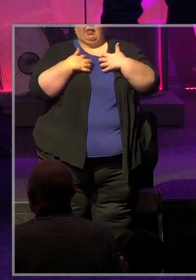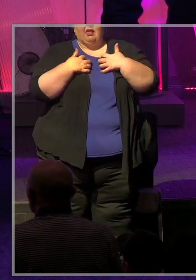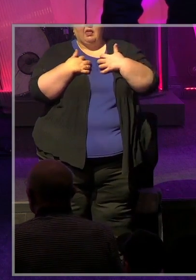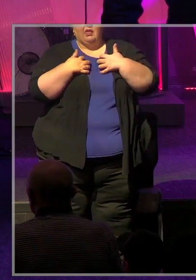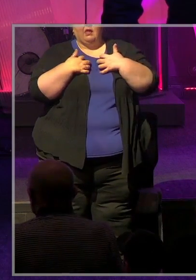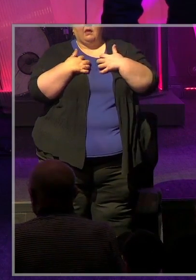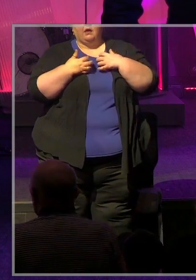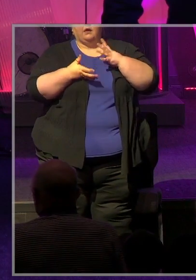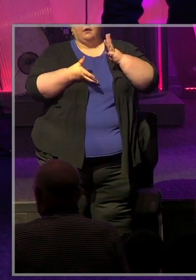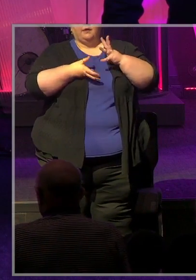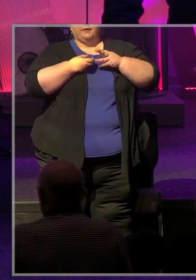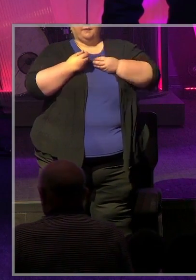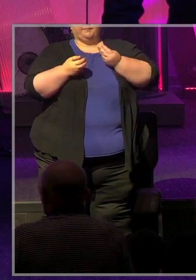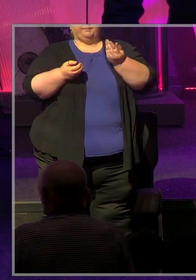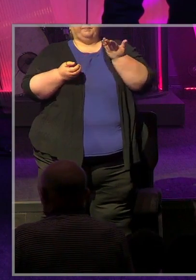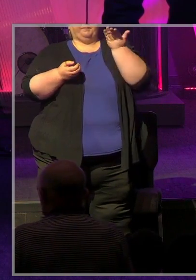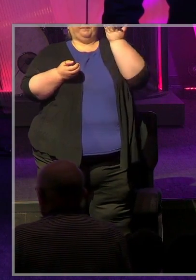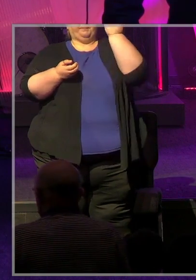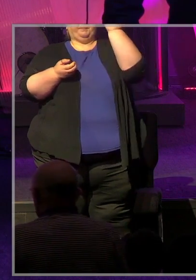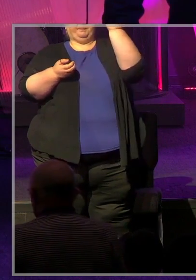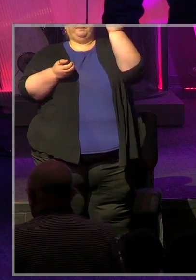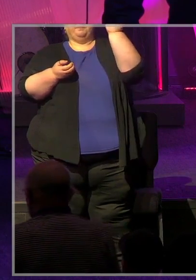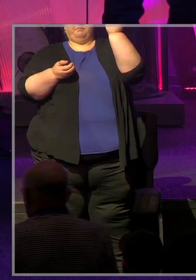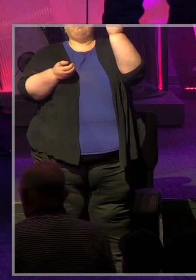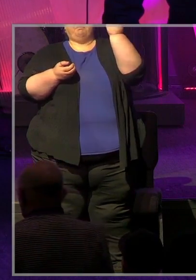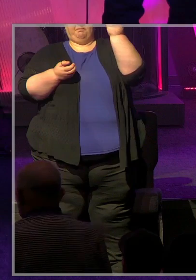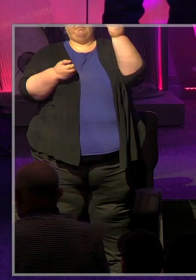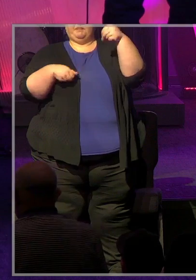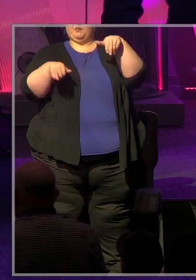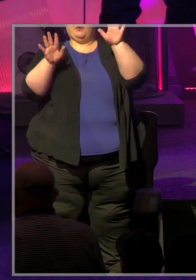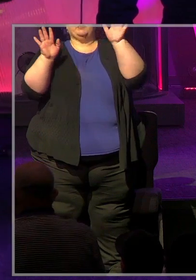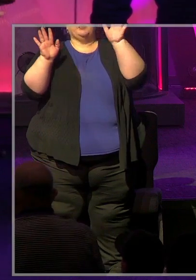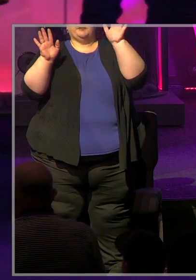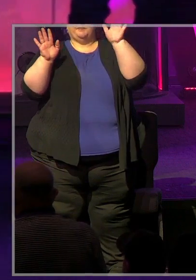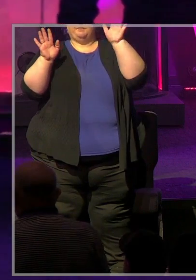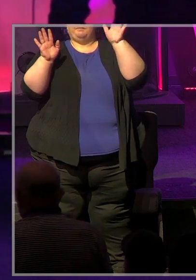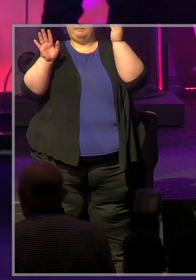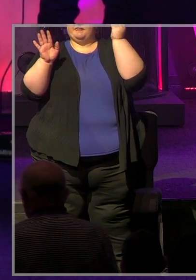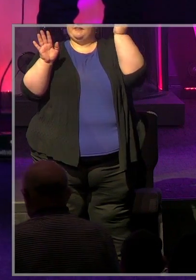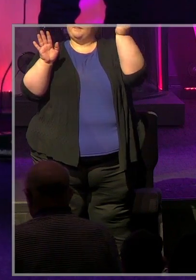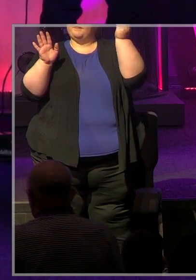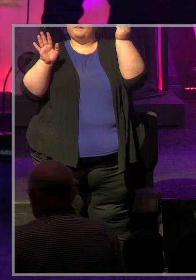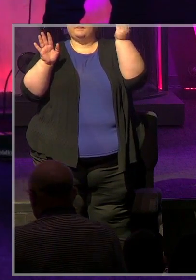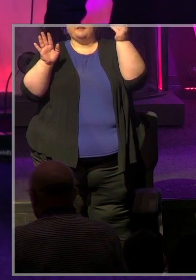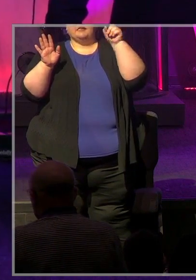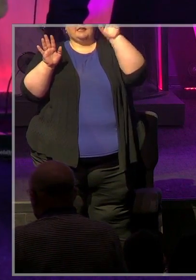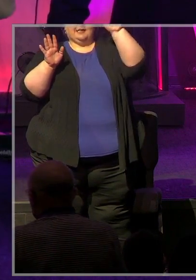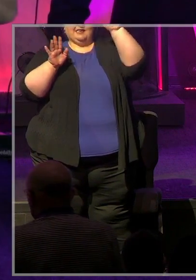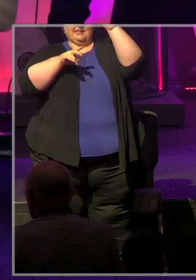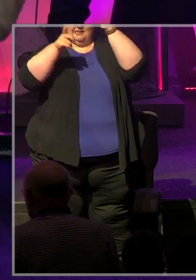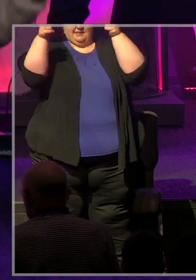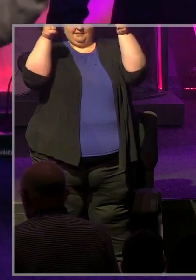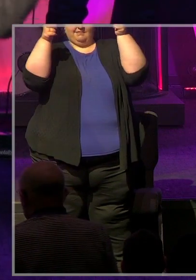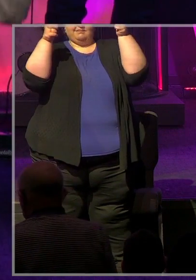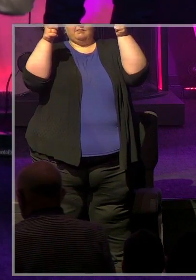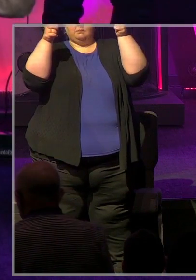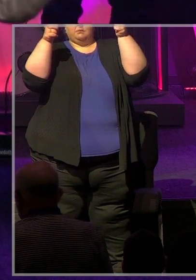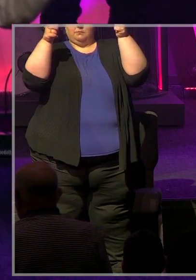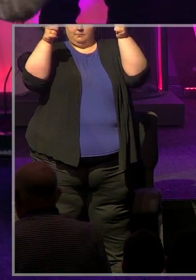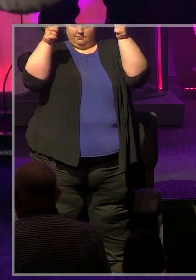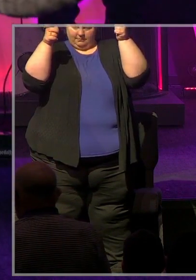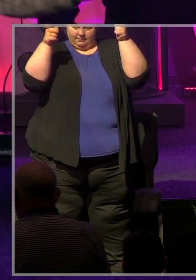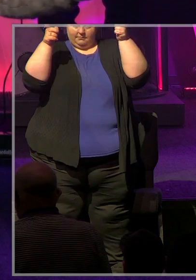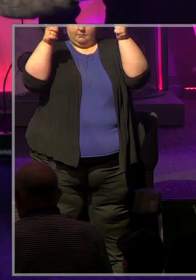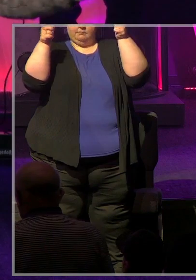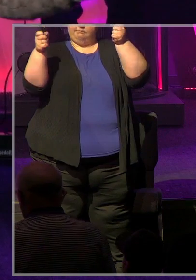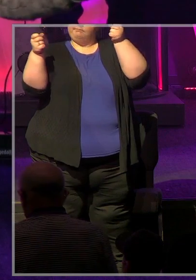and surrender it to him, to give it to him, because in his hands is the best and